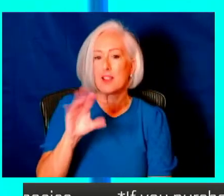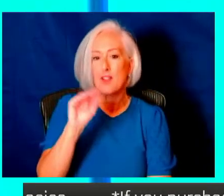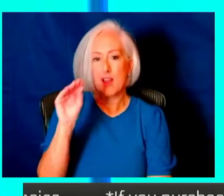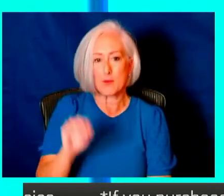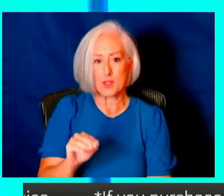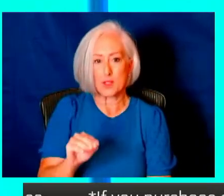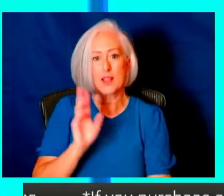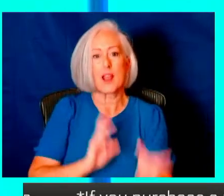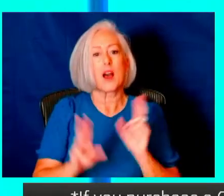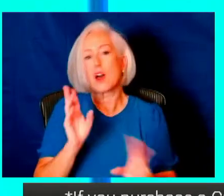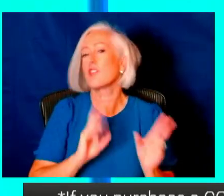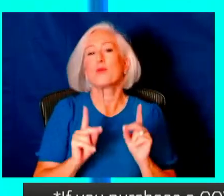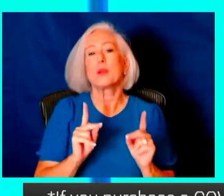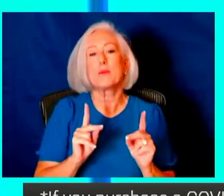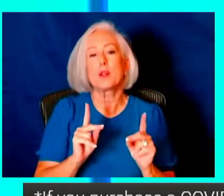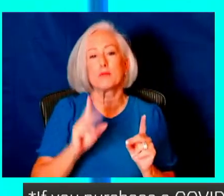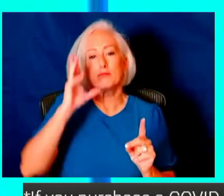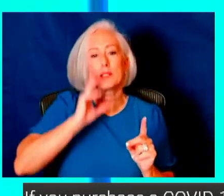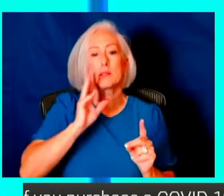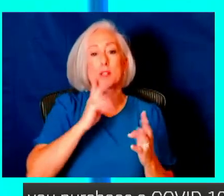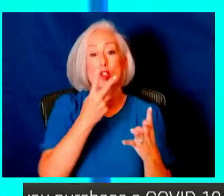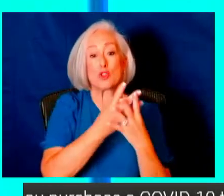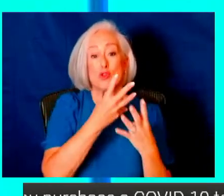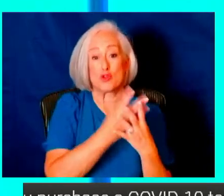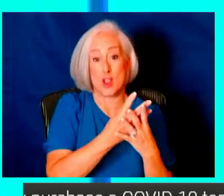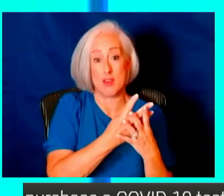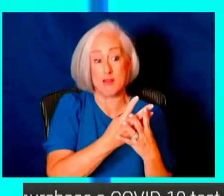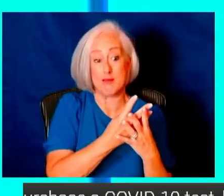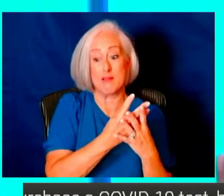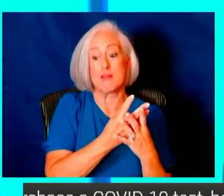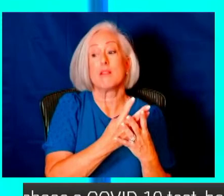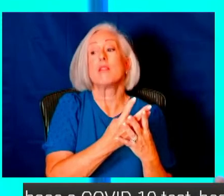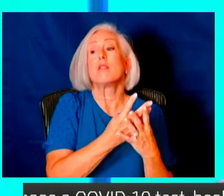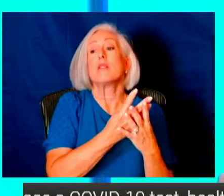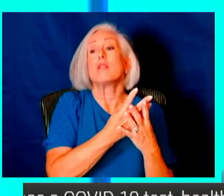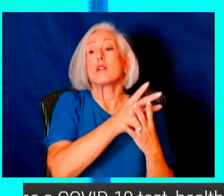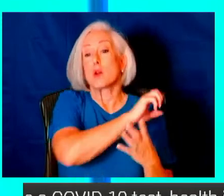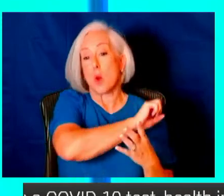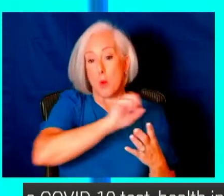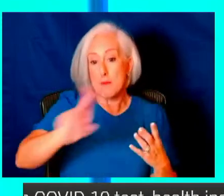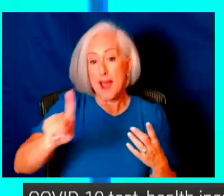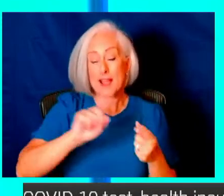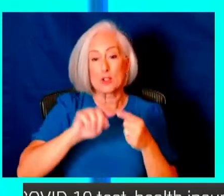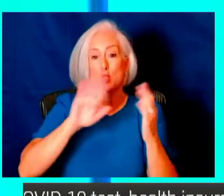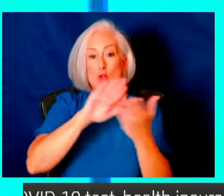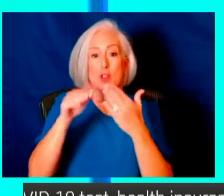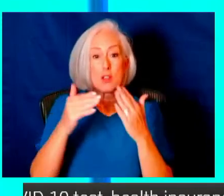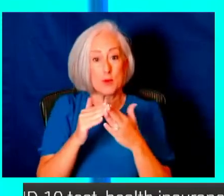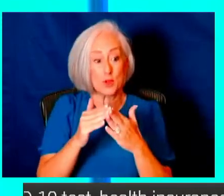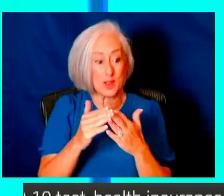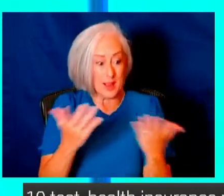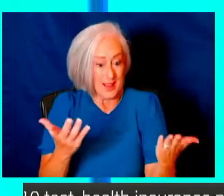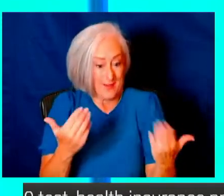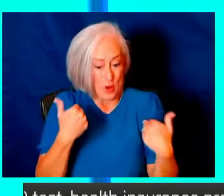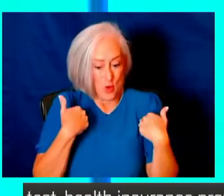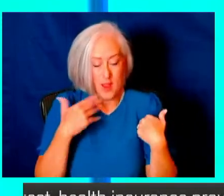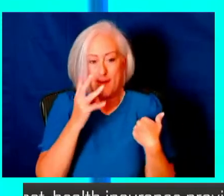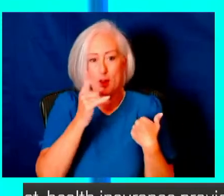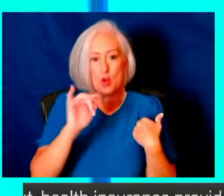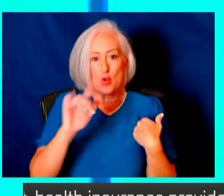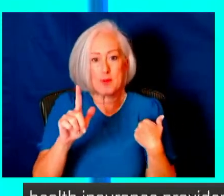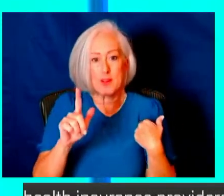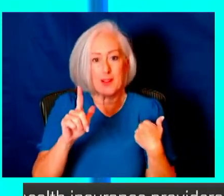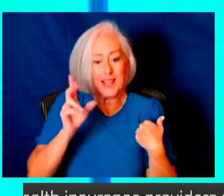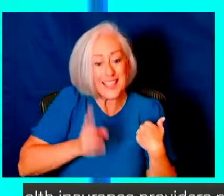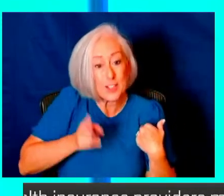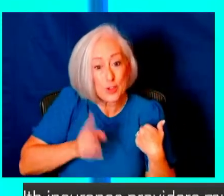lot of folks have criminal backgrounds, and if you can't access housing, you're going to go back to jail, and that